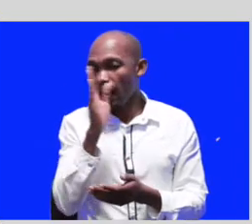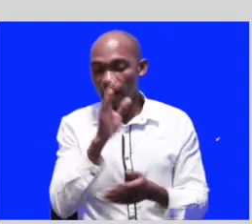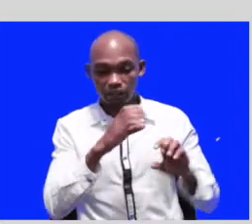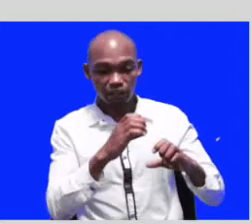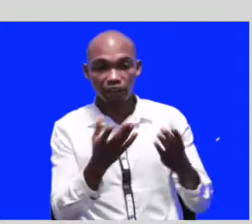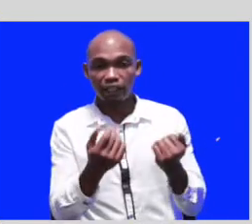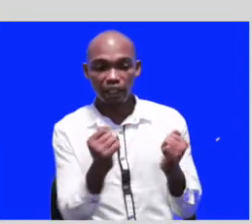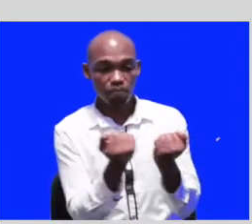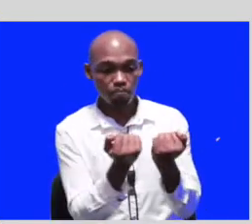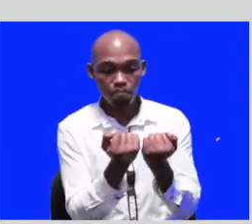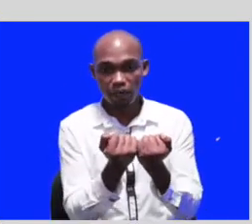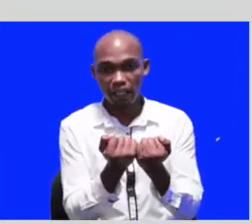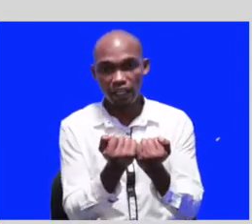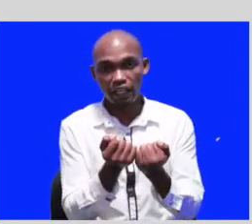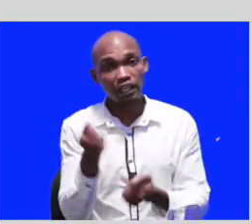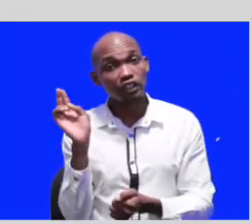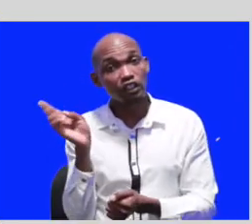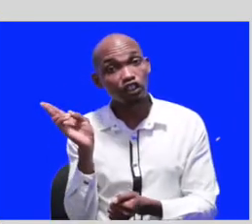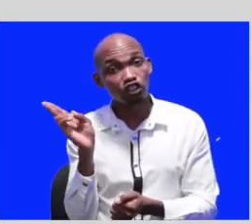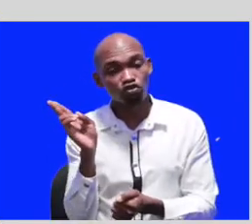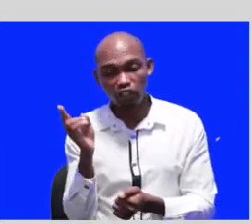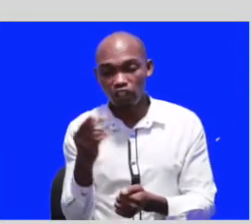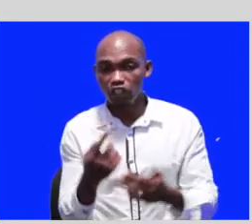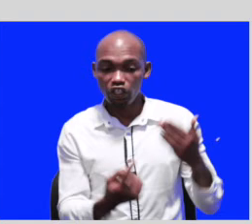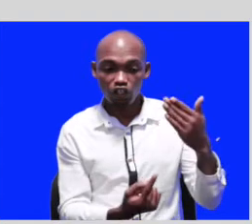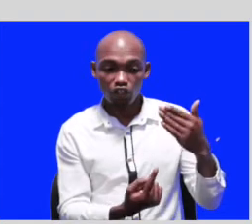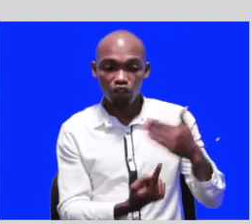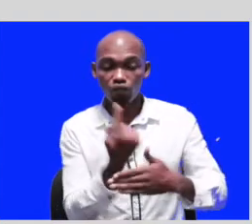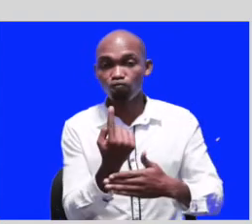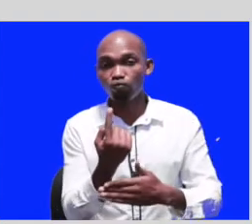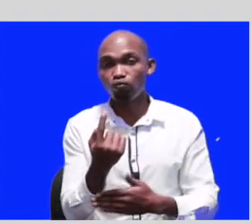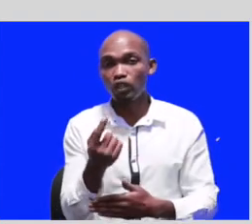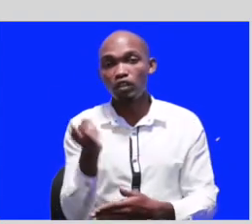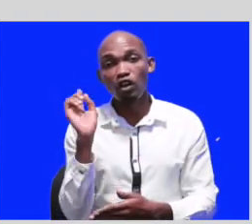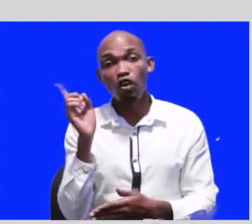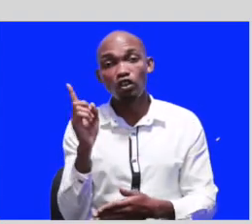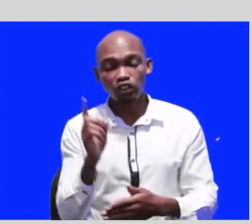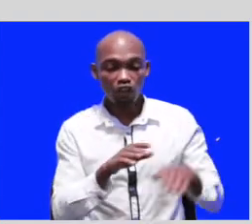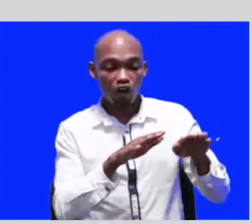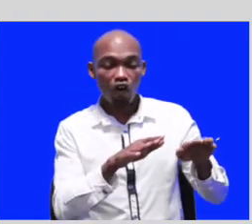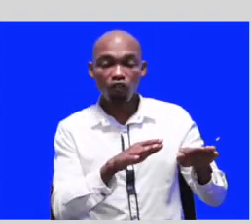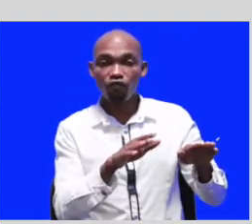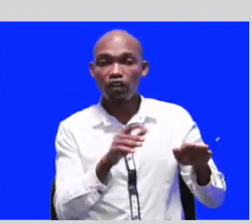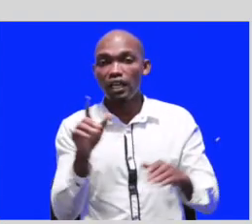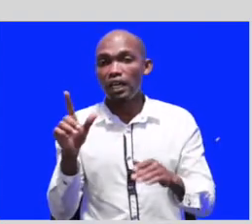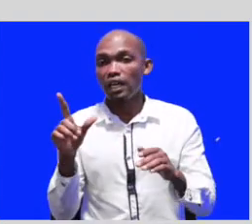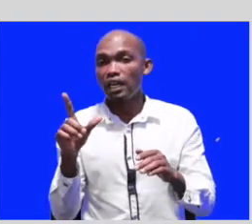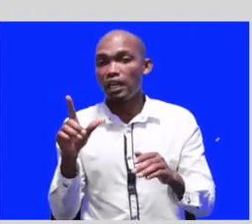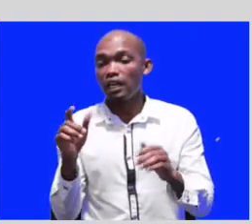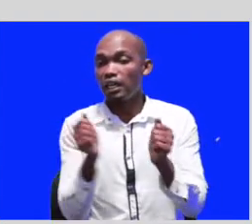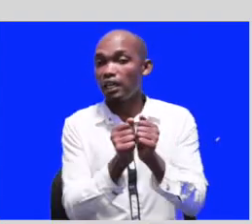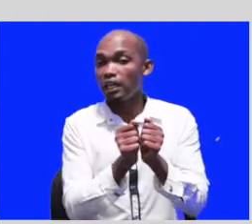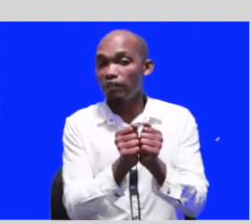theories which suggested that life originated from non-living matter. However, changes in climatic